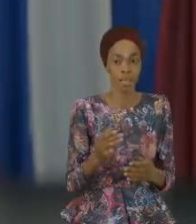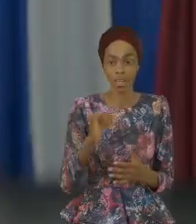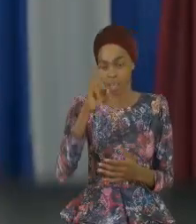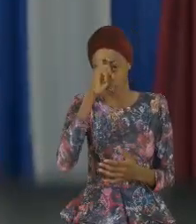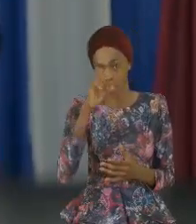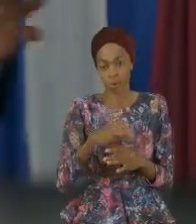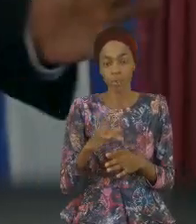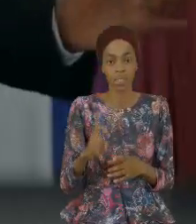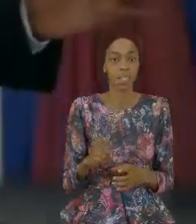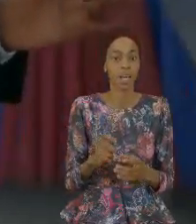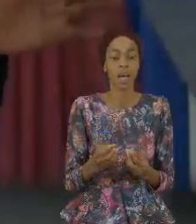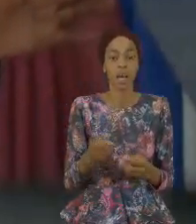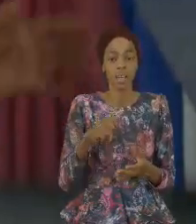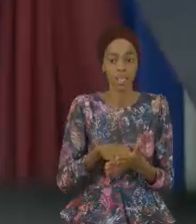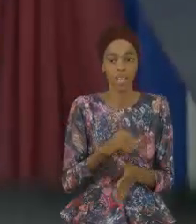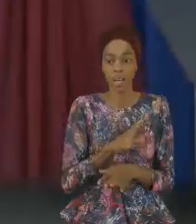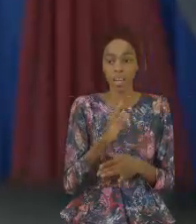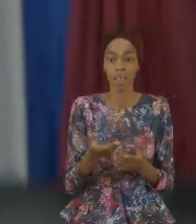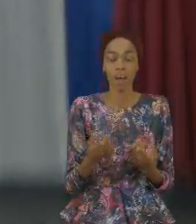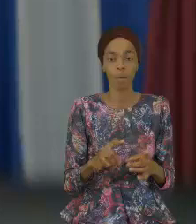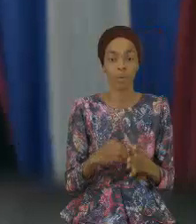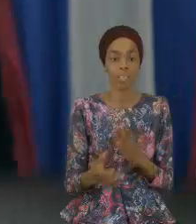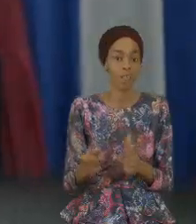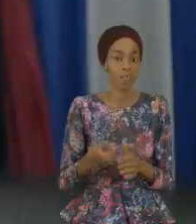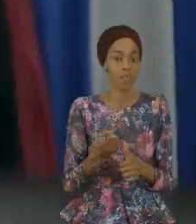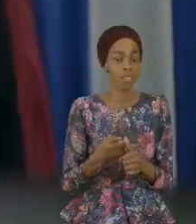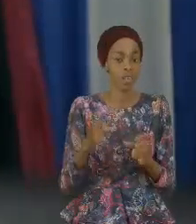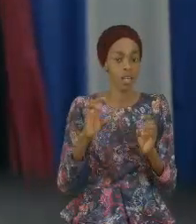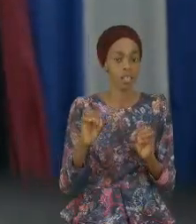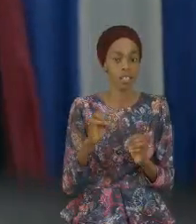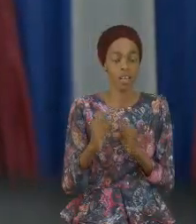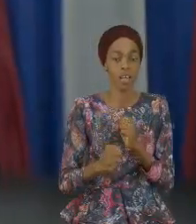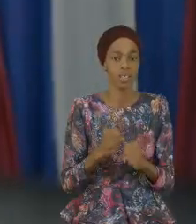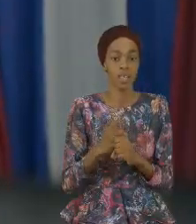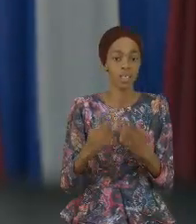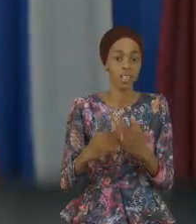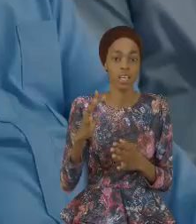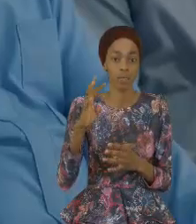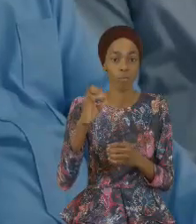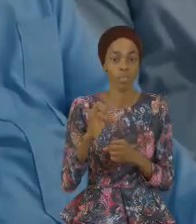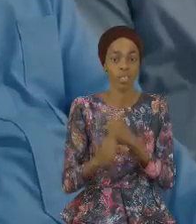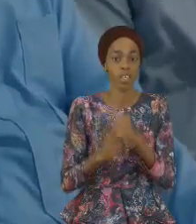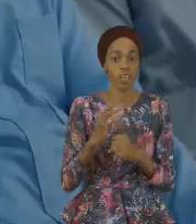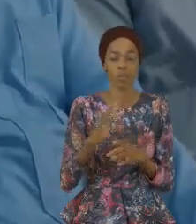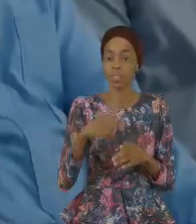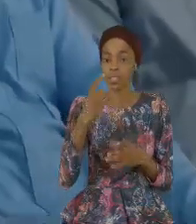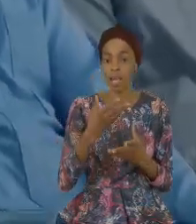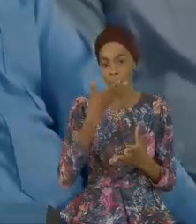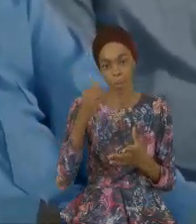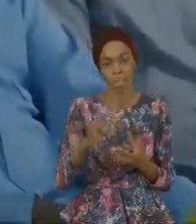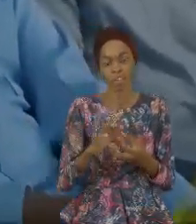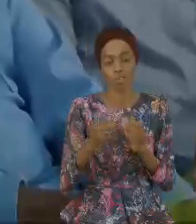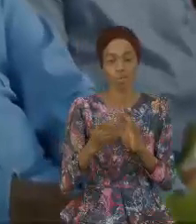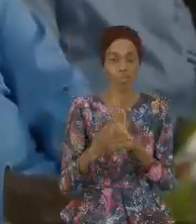never happened in the first 80 years. The next 40 years will tell a better story. Yeah. And